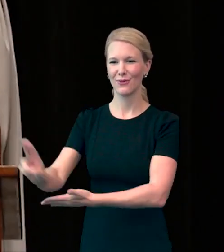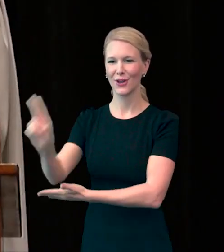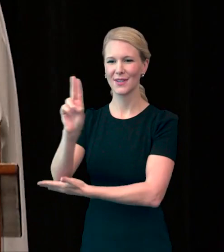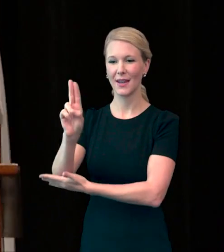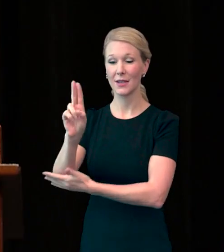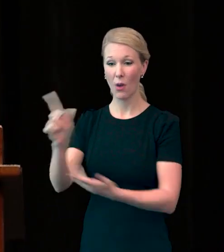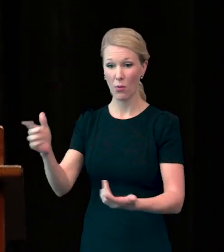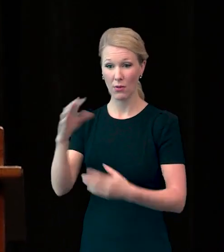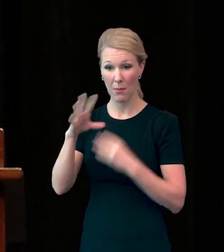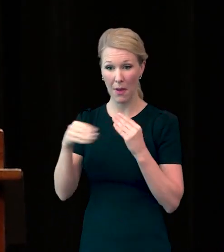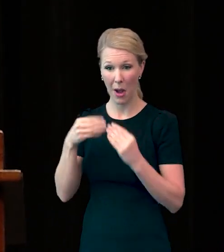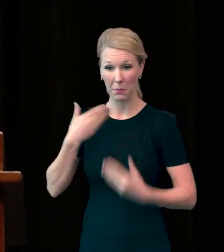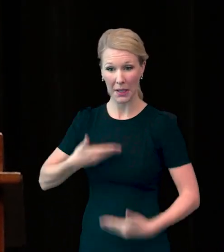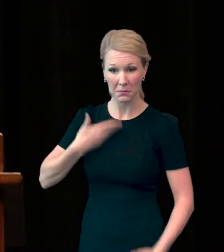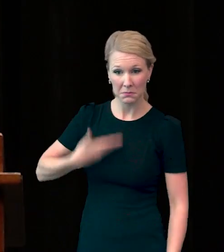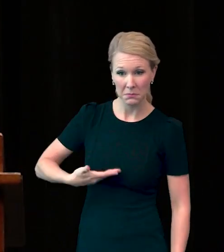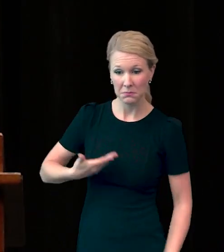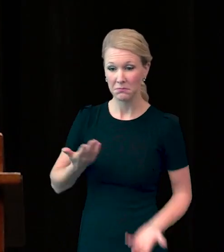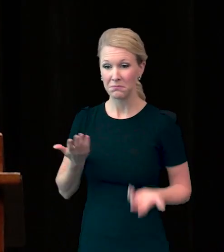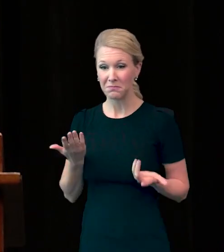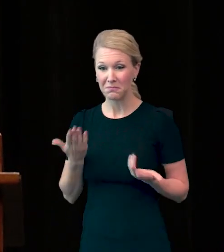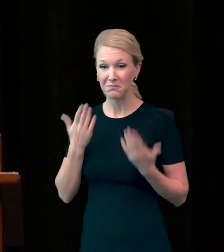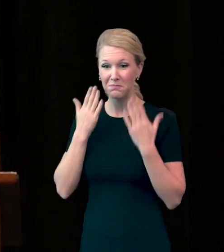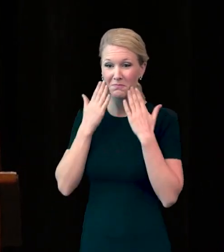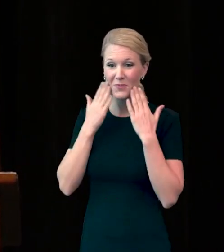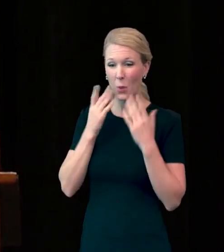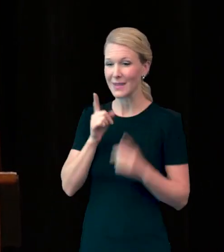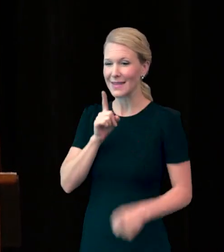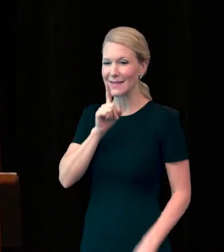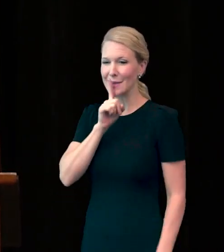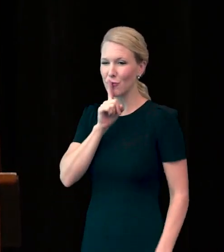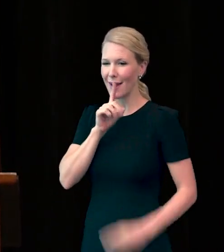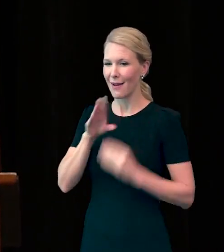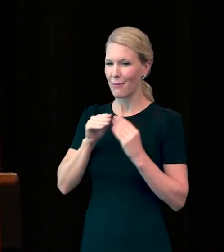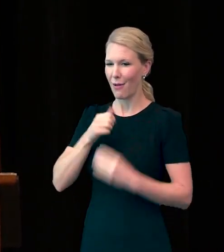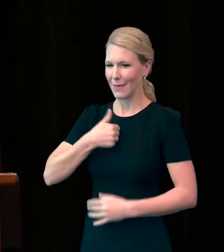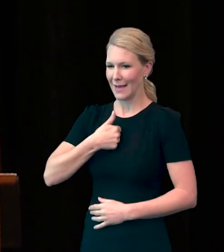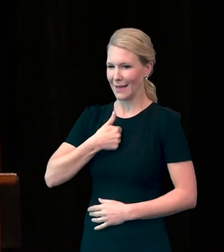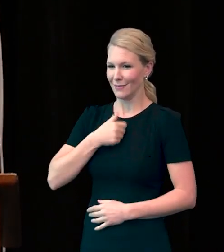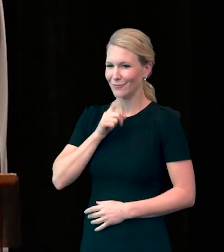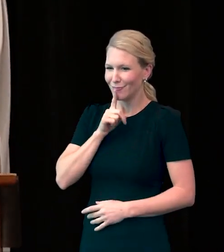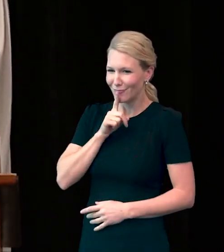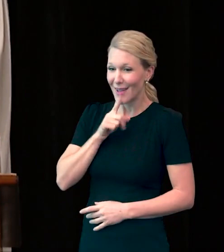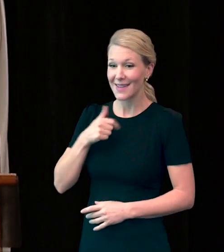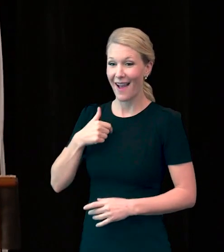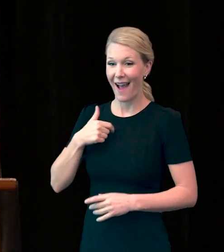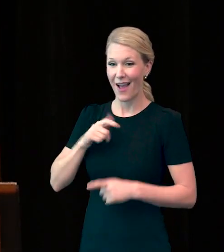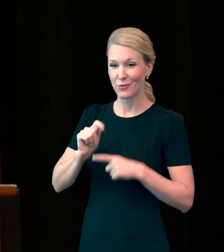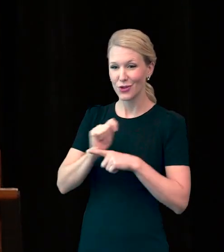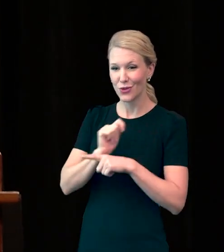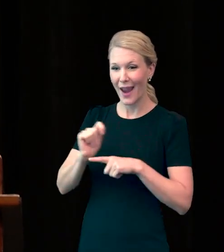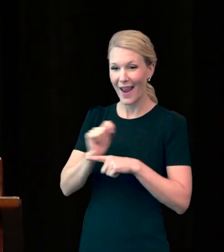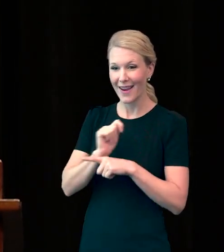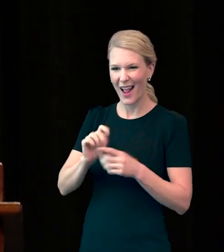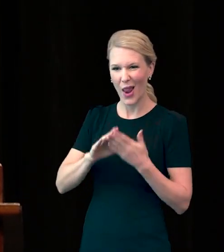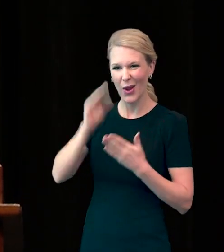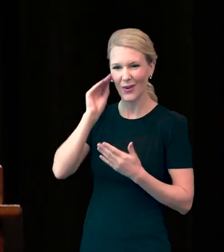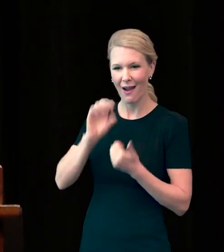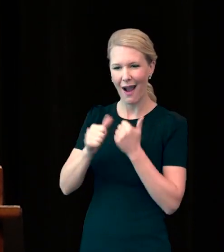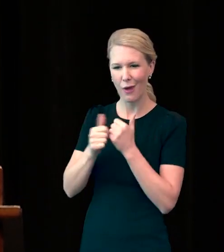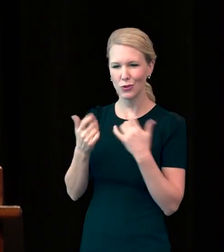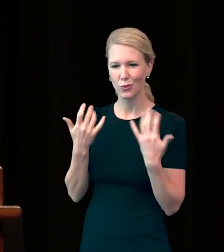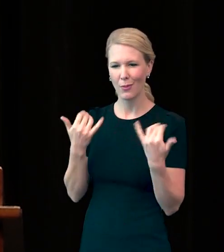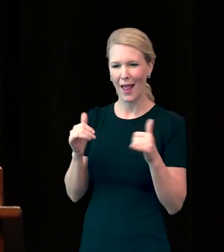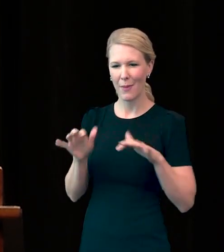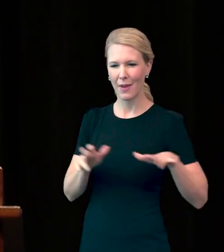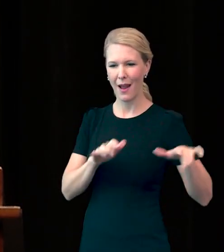little bit about me. Many of you, one of the best kept secrets about me is I was trained as a